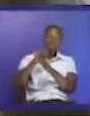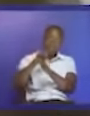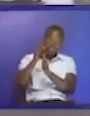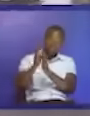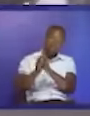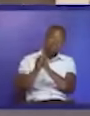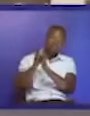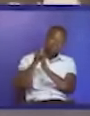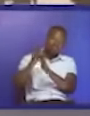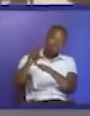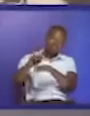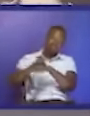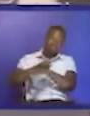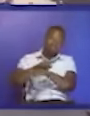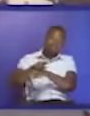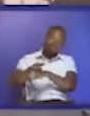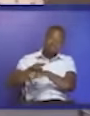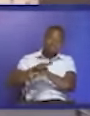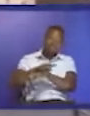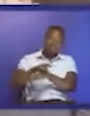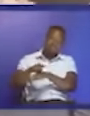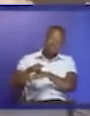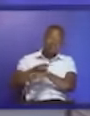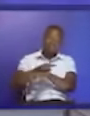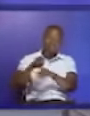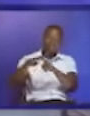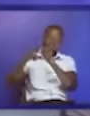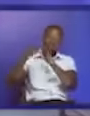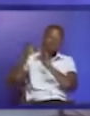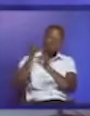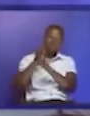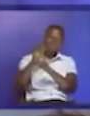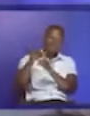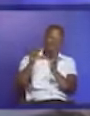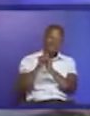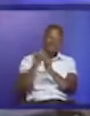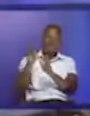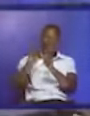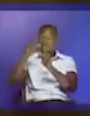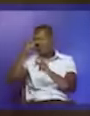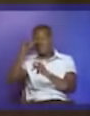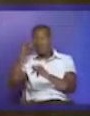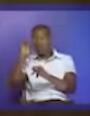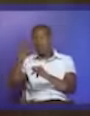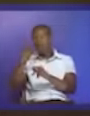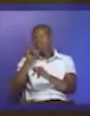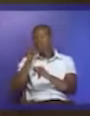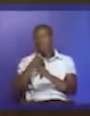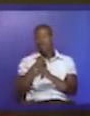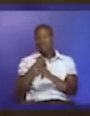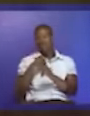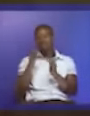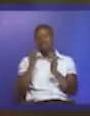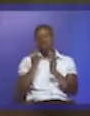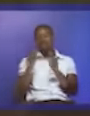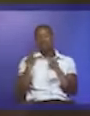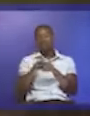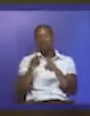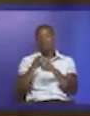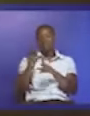unfaithful, but God is ever faithful. It is the bankruptcy of men and women who can, like the men of